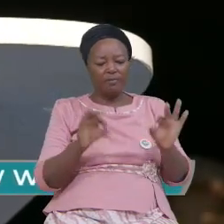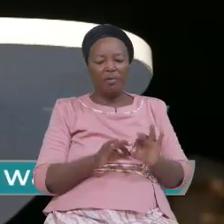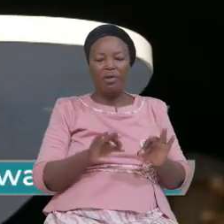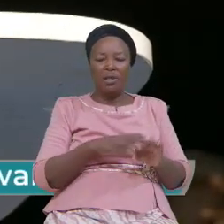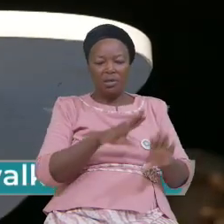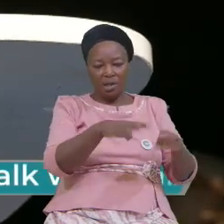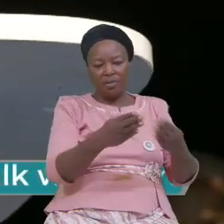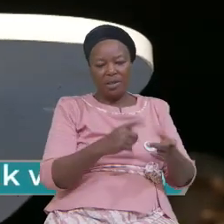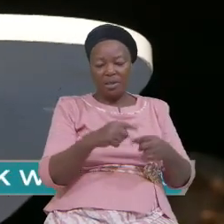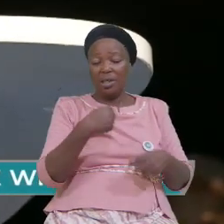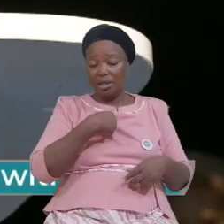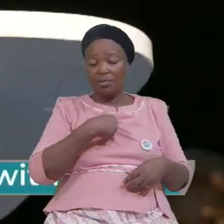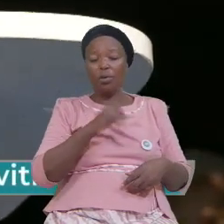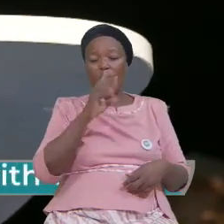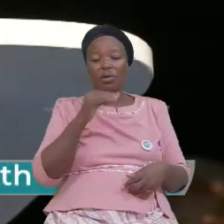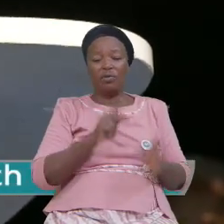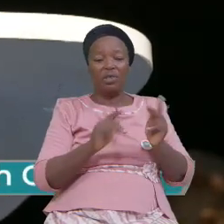Don't hide your identity.